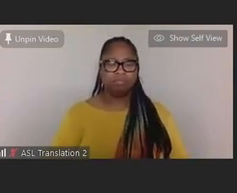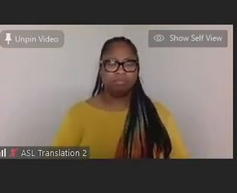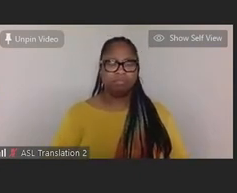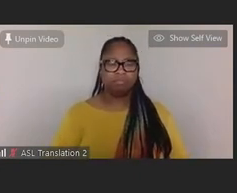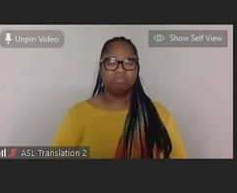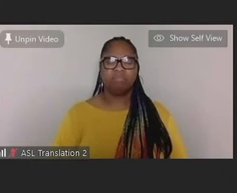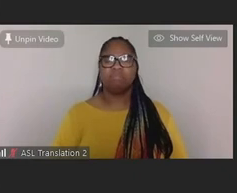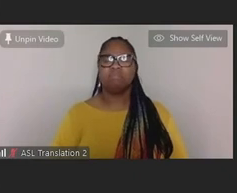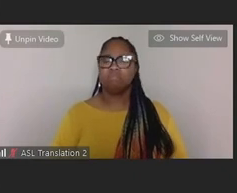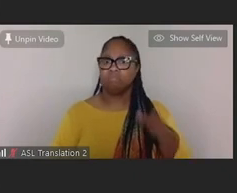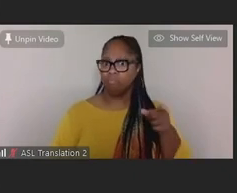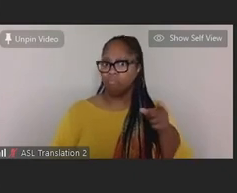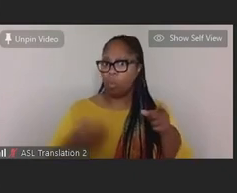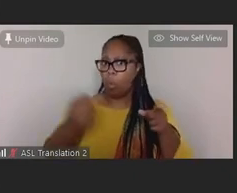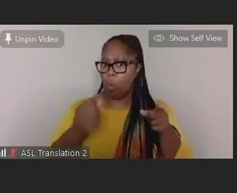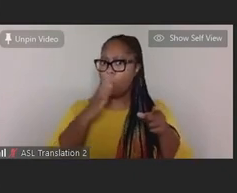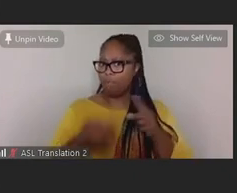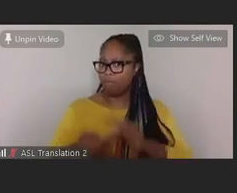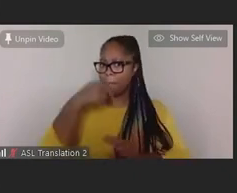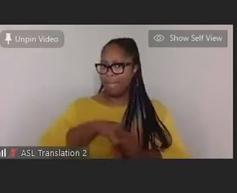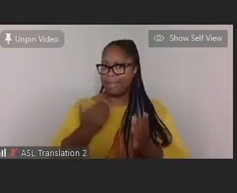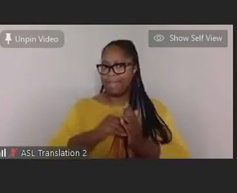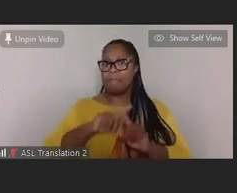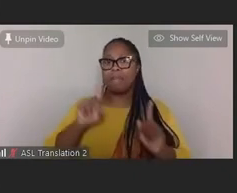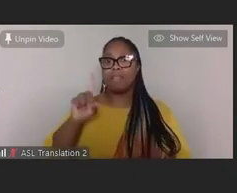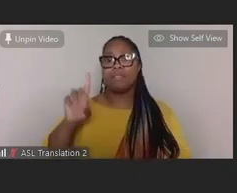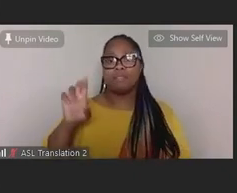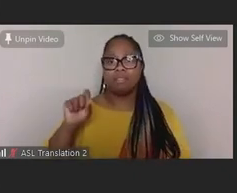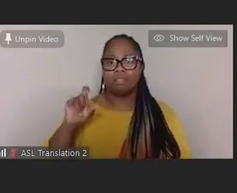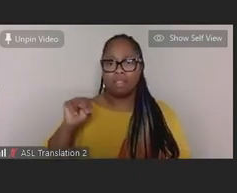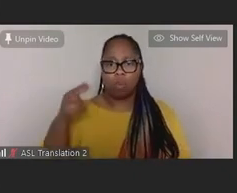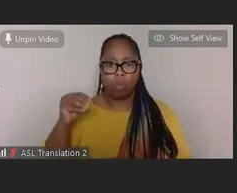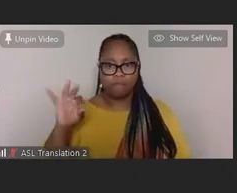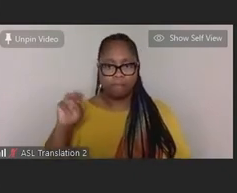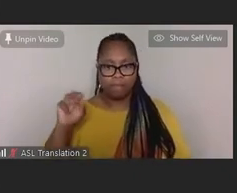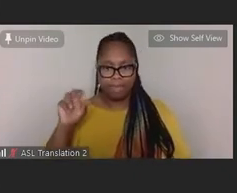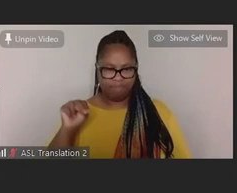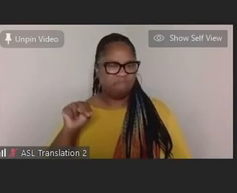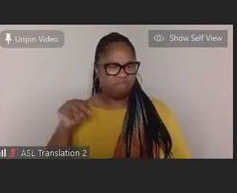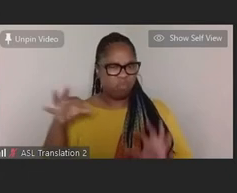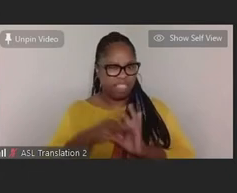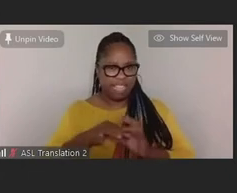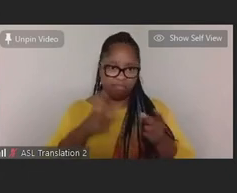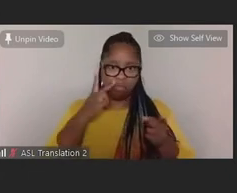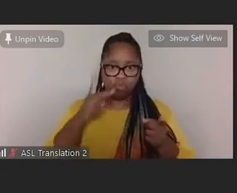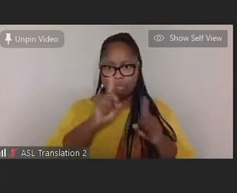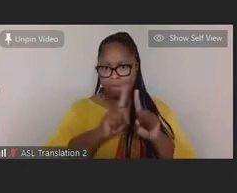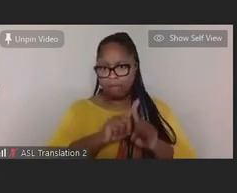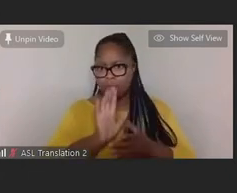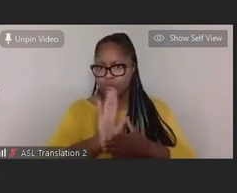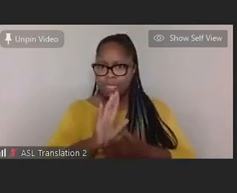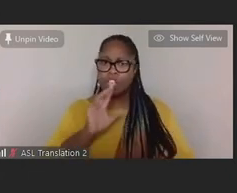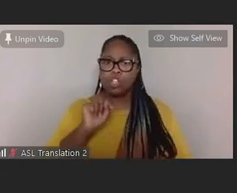This is, I'm gonna come back to this in a moment, but Dustin Hoffman has a little bit to do with this. You see him here in Tootsie, you see him here in Kramer versus Kramer, you see him